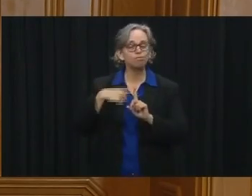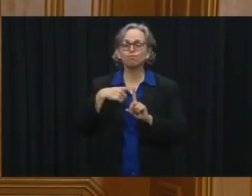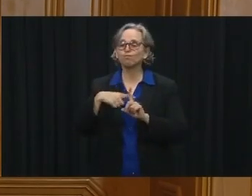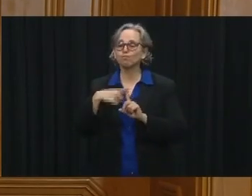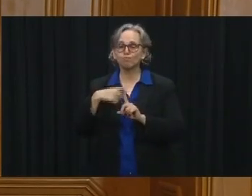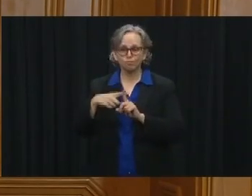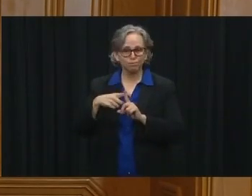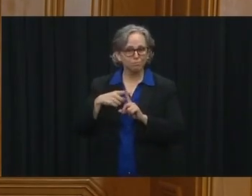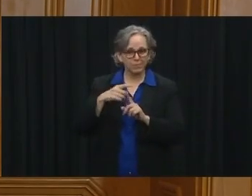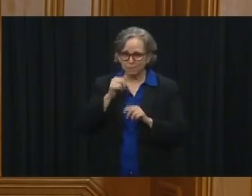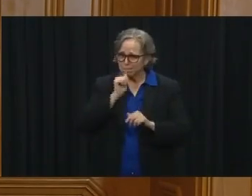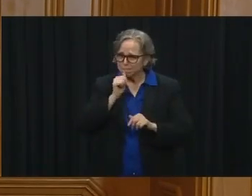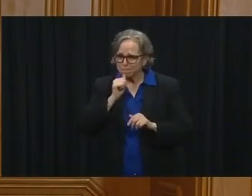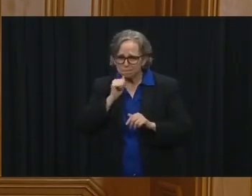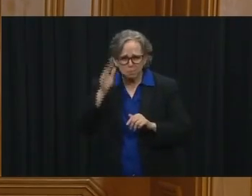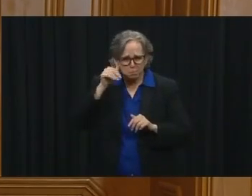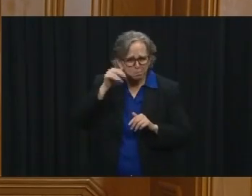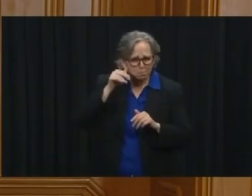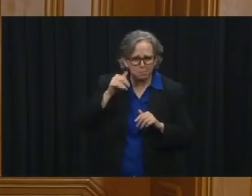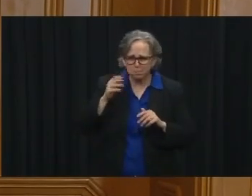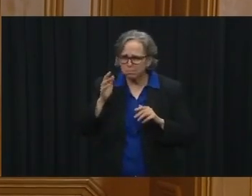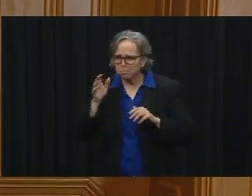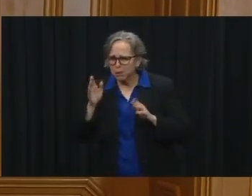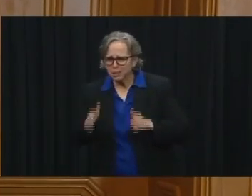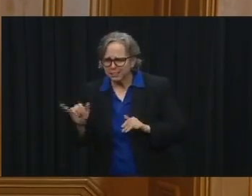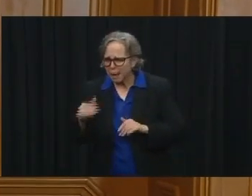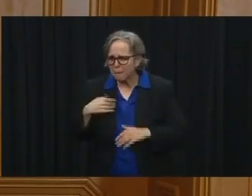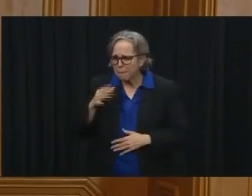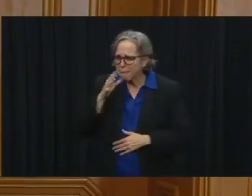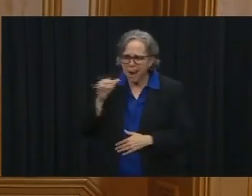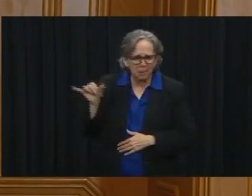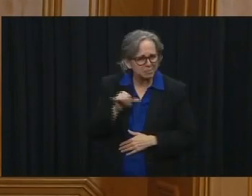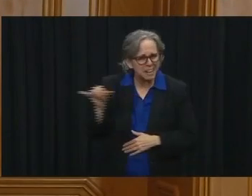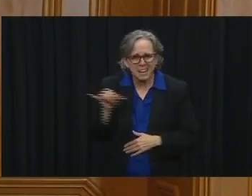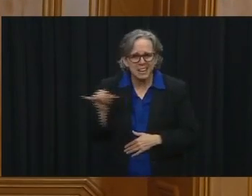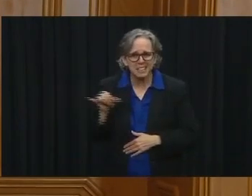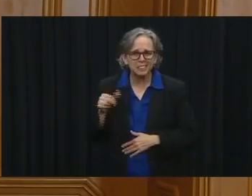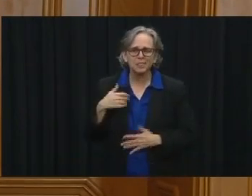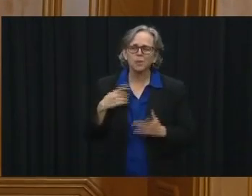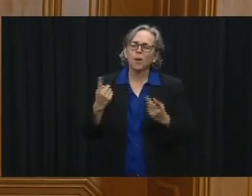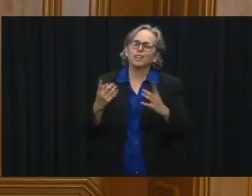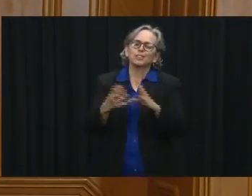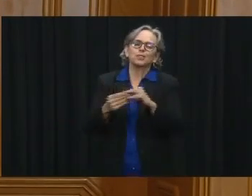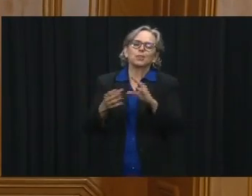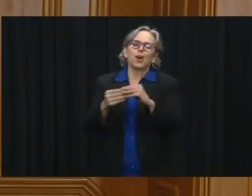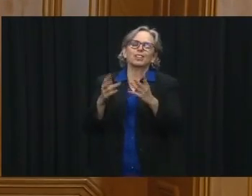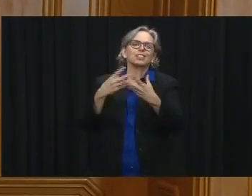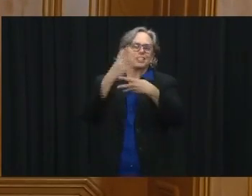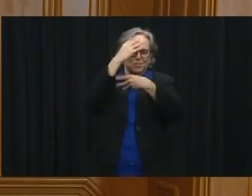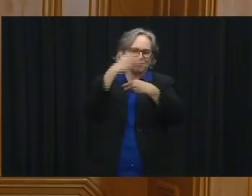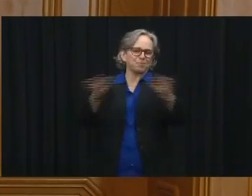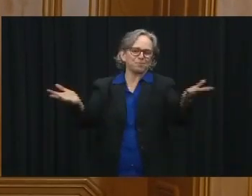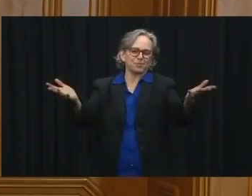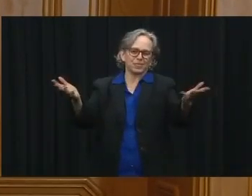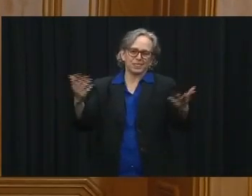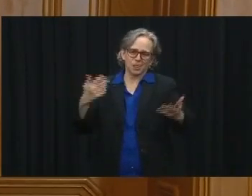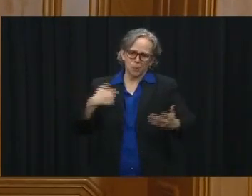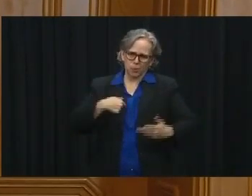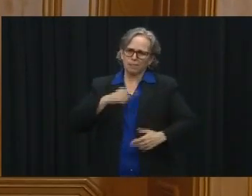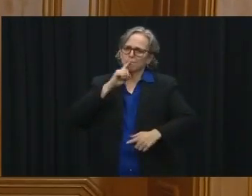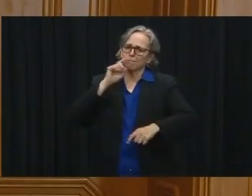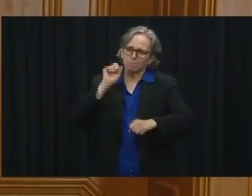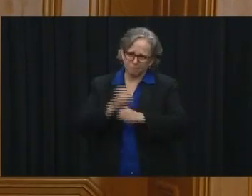mother. And it's a story I just wanted to share with everybody, because we are Ohioans. We are resilient. We are